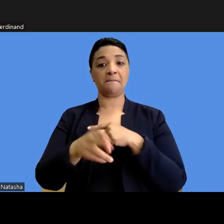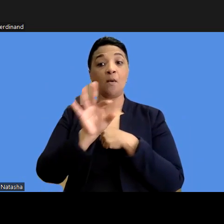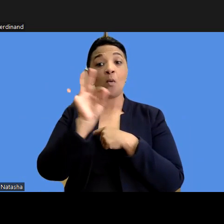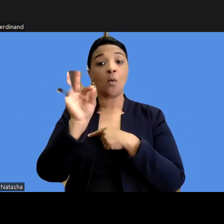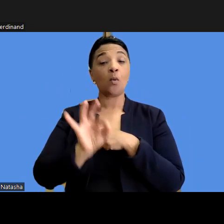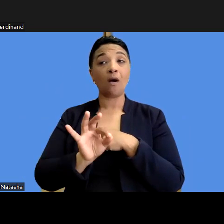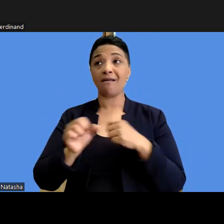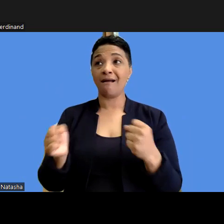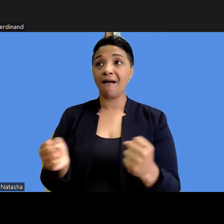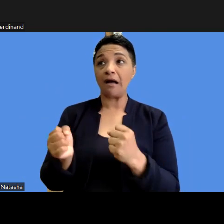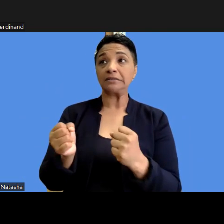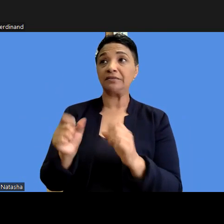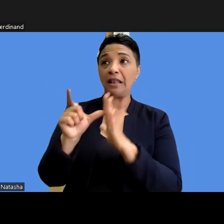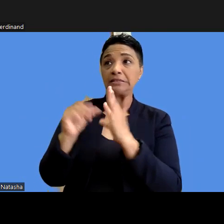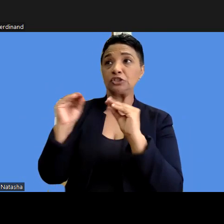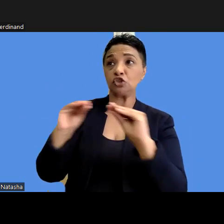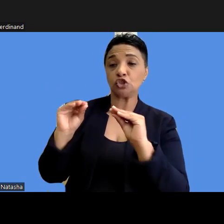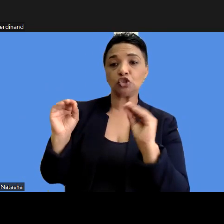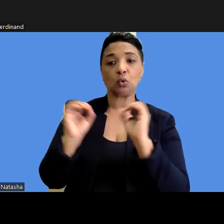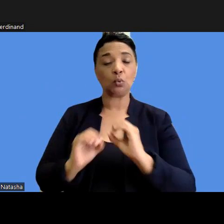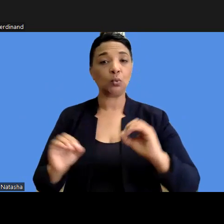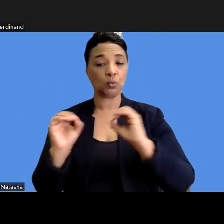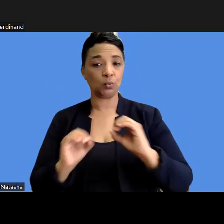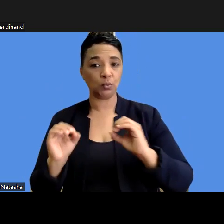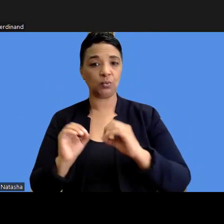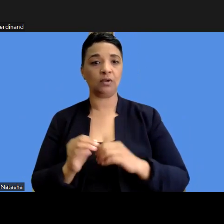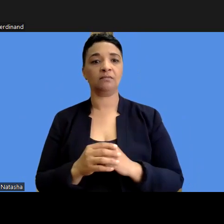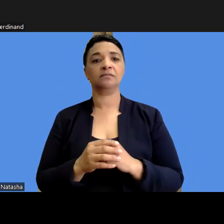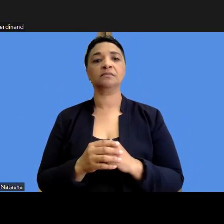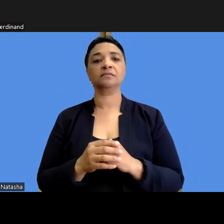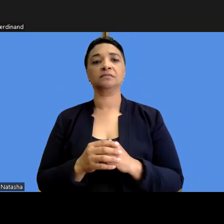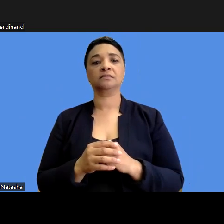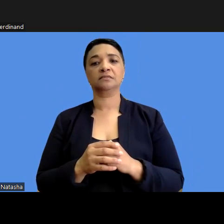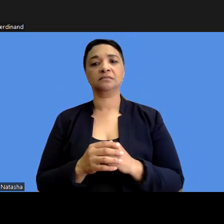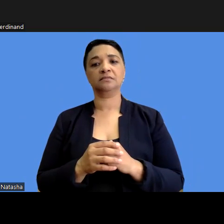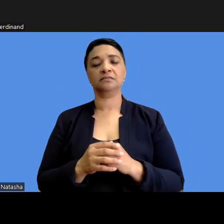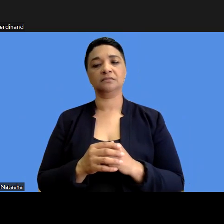And also disability for being integrated on